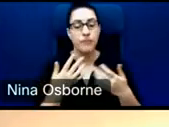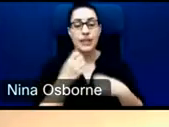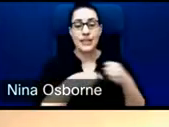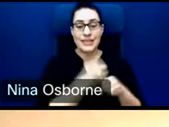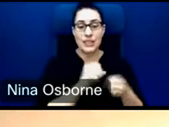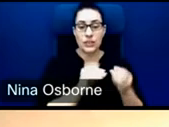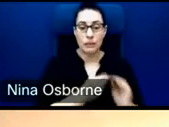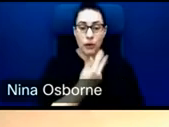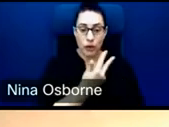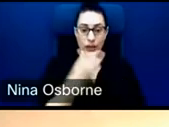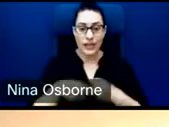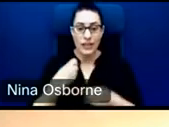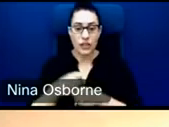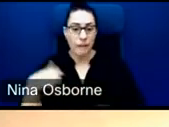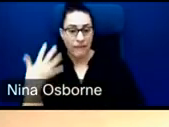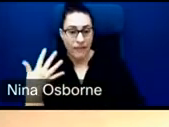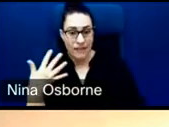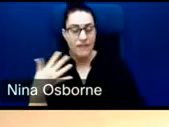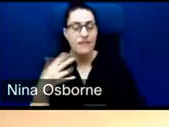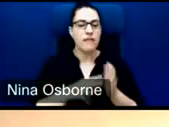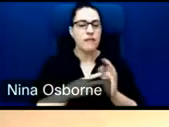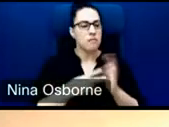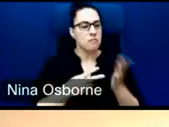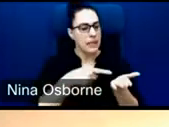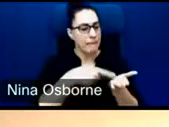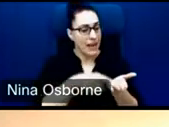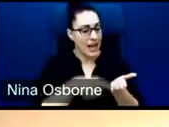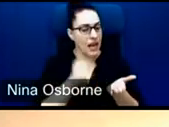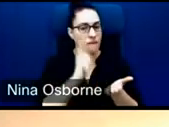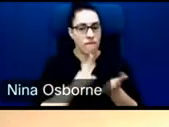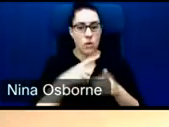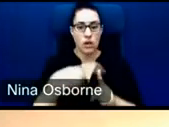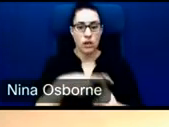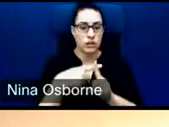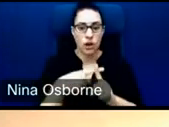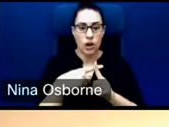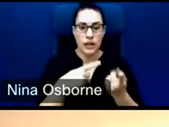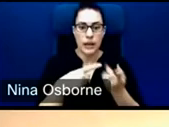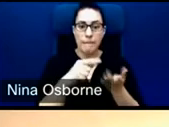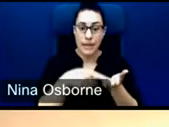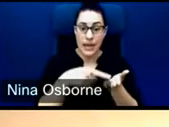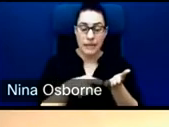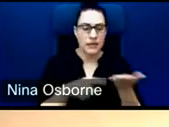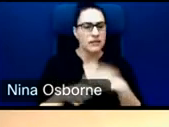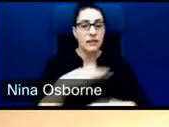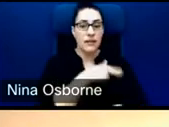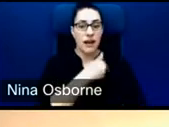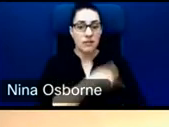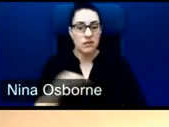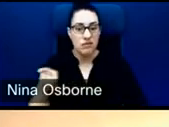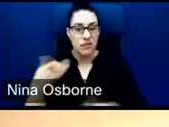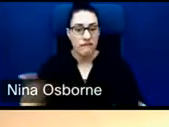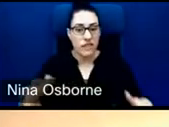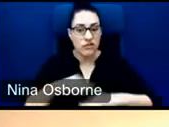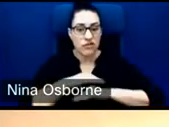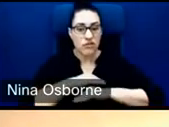targets. And year three, the hospital successfully met all of its year three targets. And that is in spite of that target falling right in the